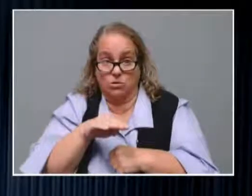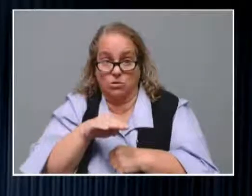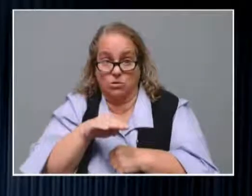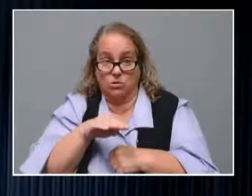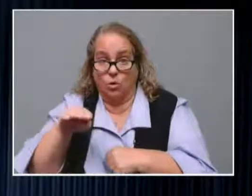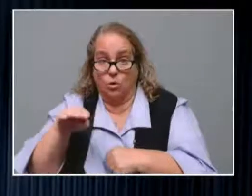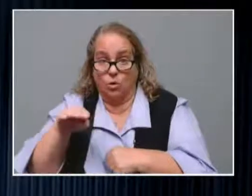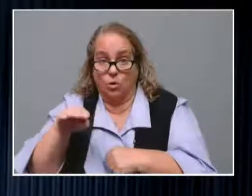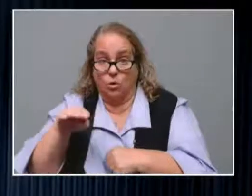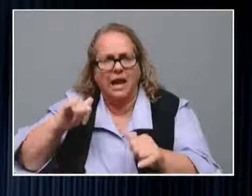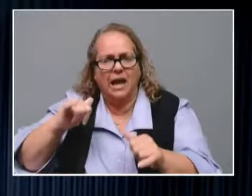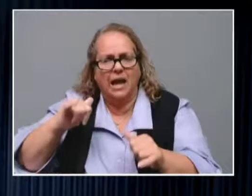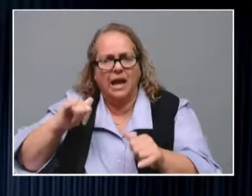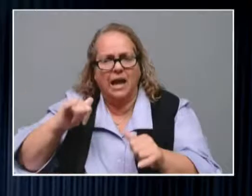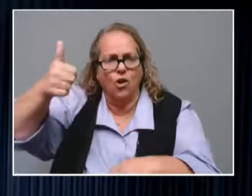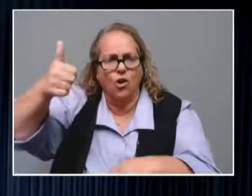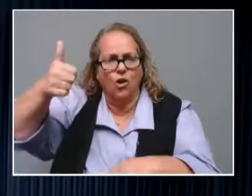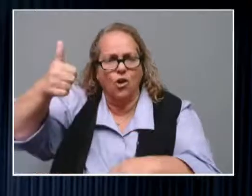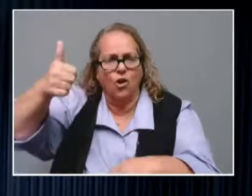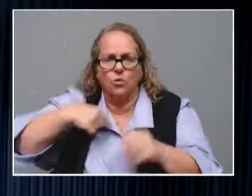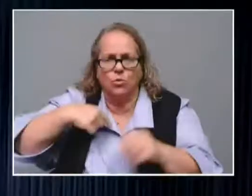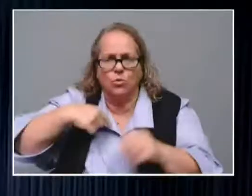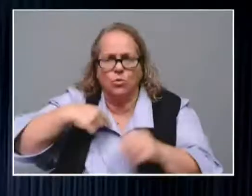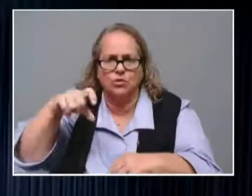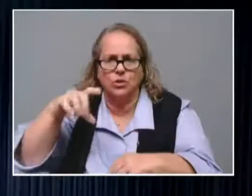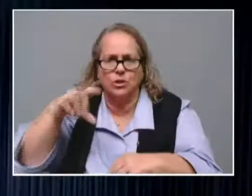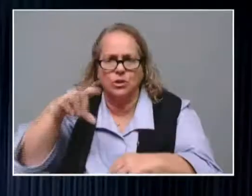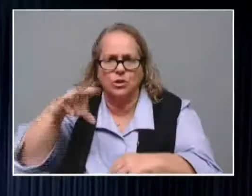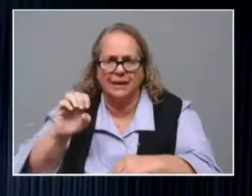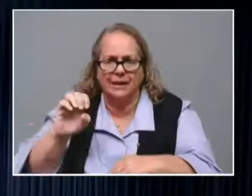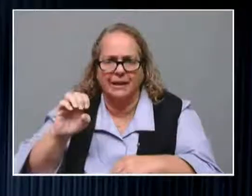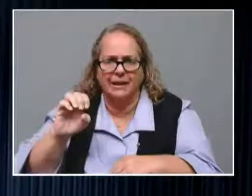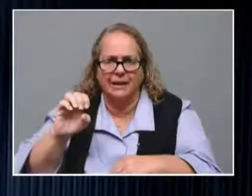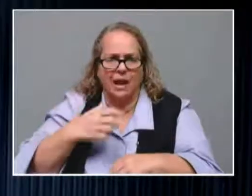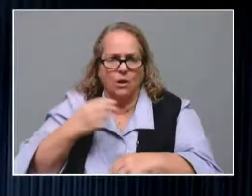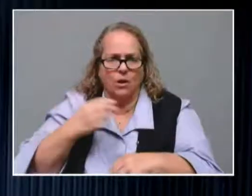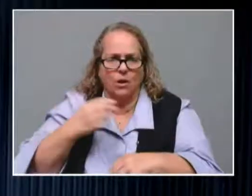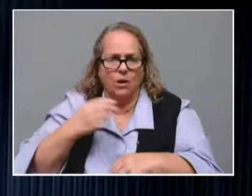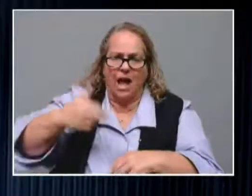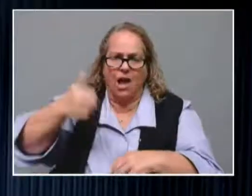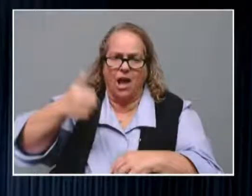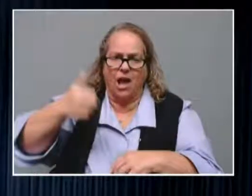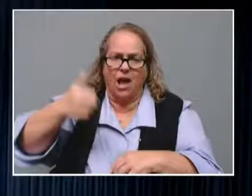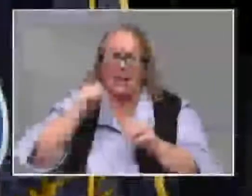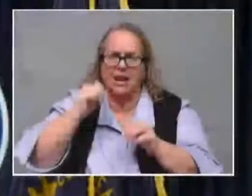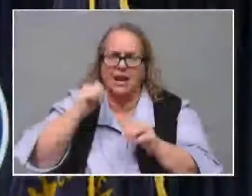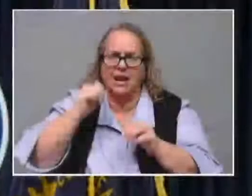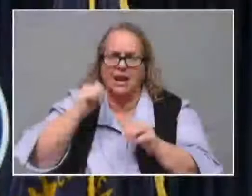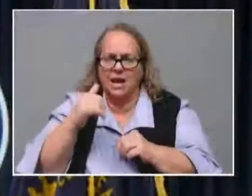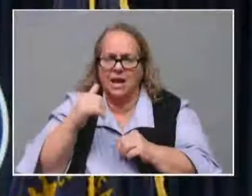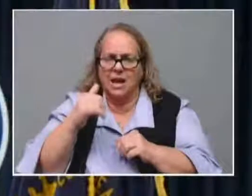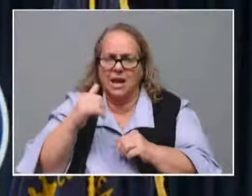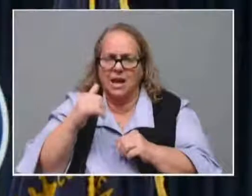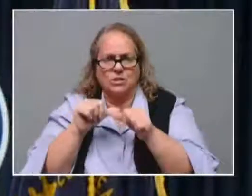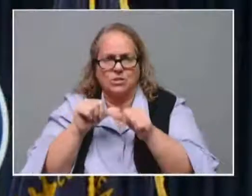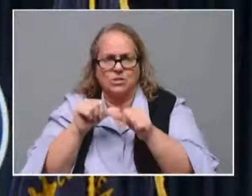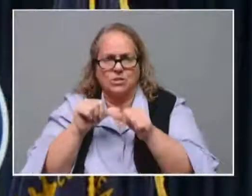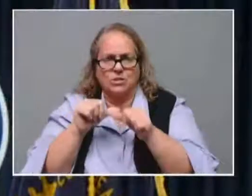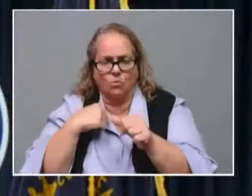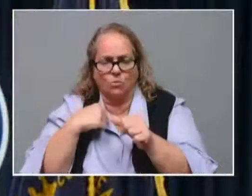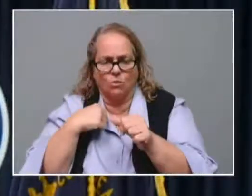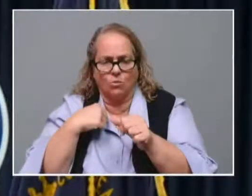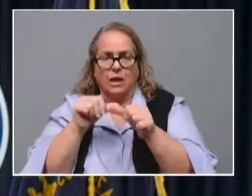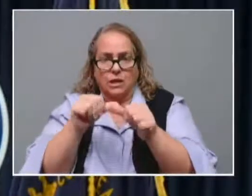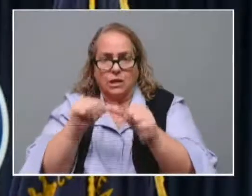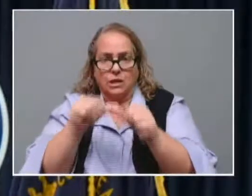should be, and we're higher than day to day we ought to want to sustain. We'll continue to lose people